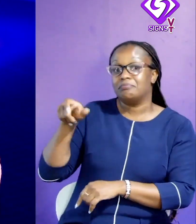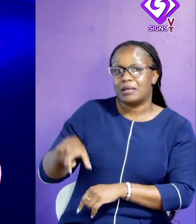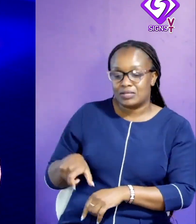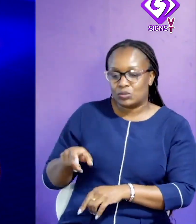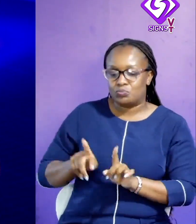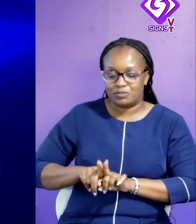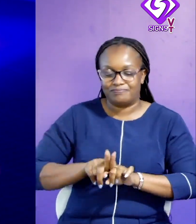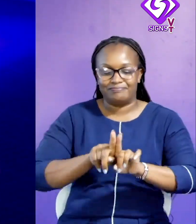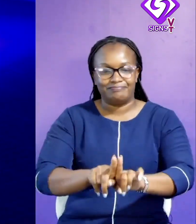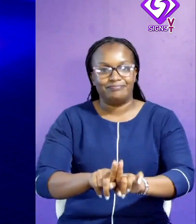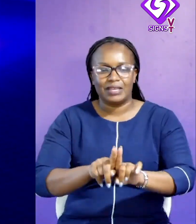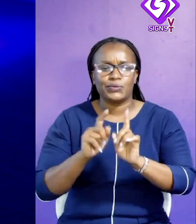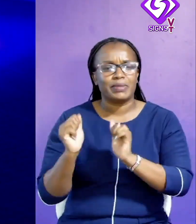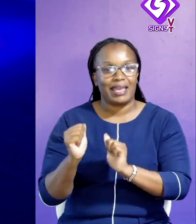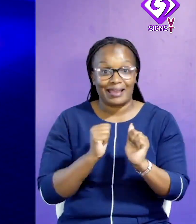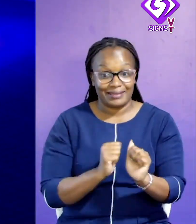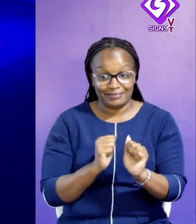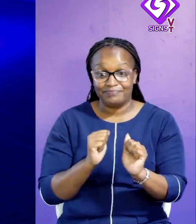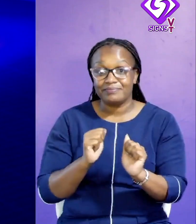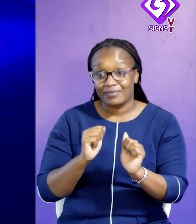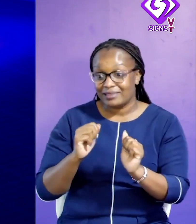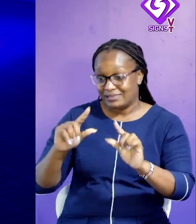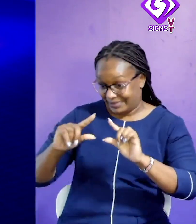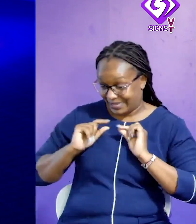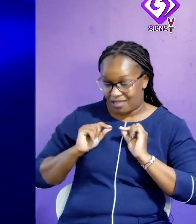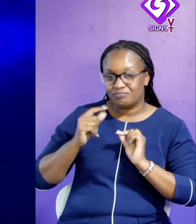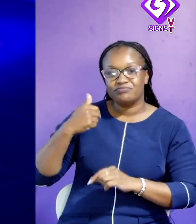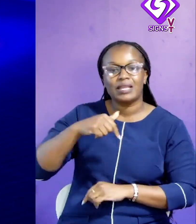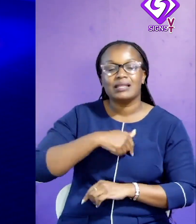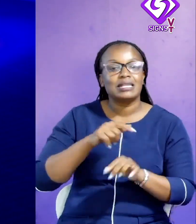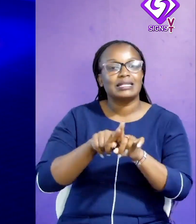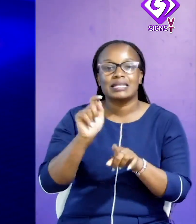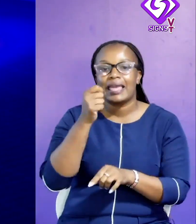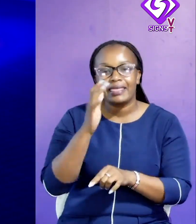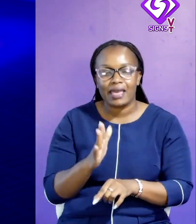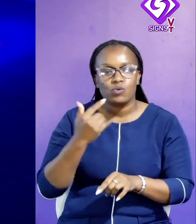same path. So tell us as Kenya, what do we need to do?